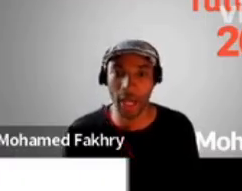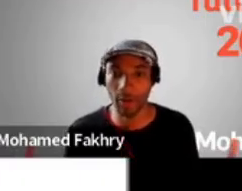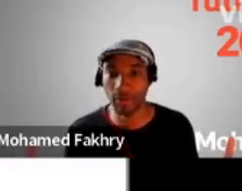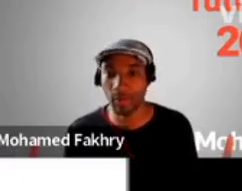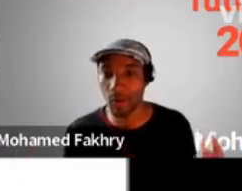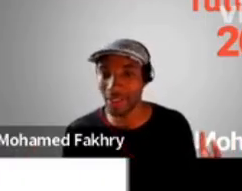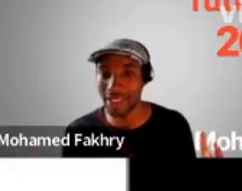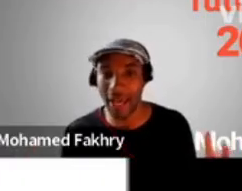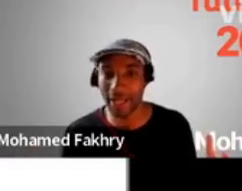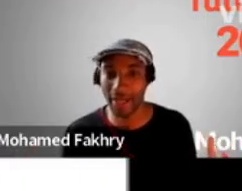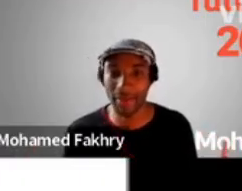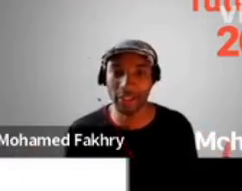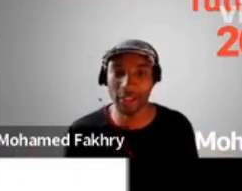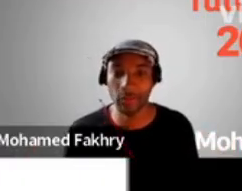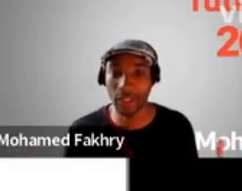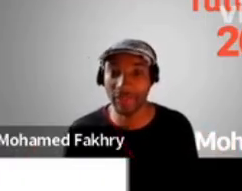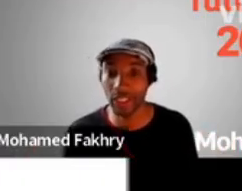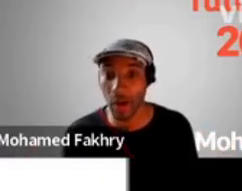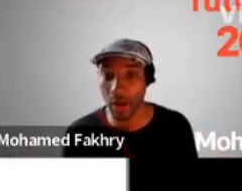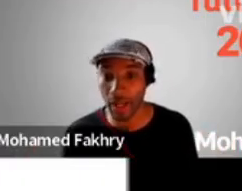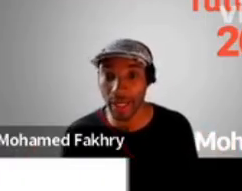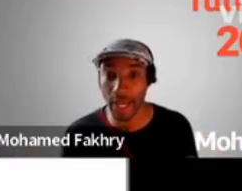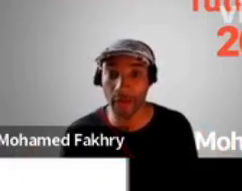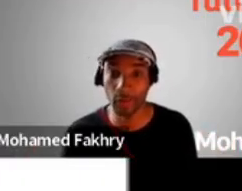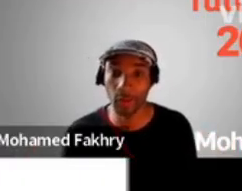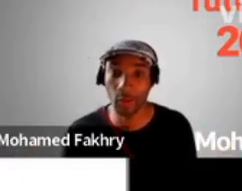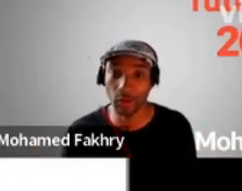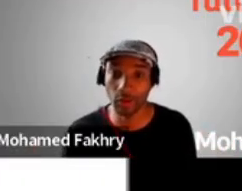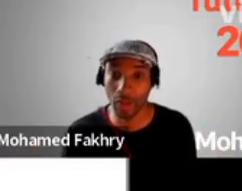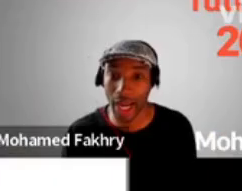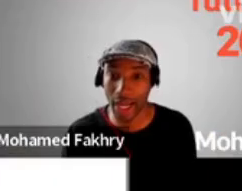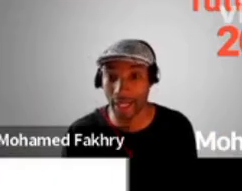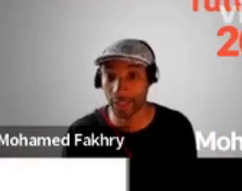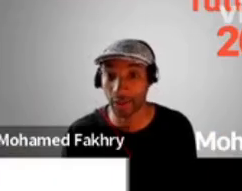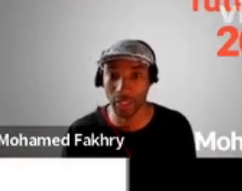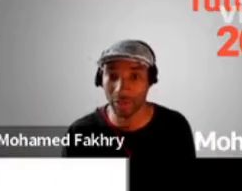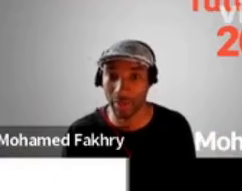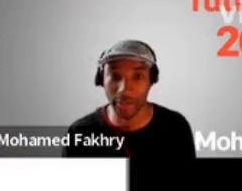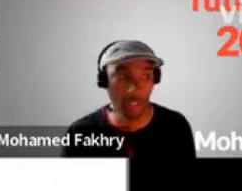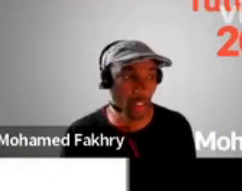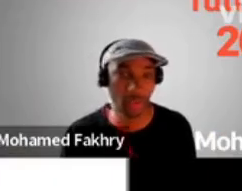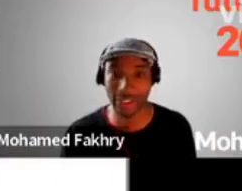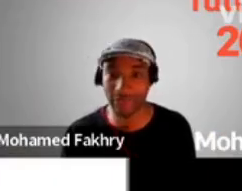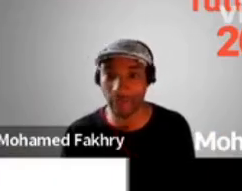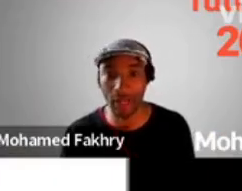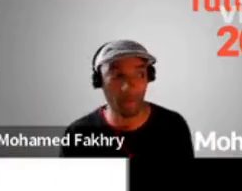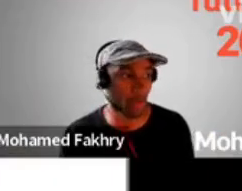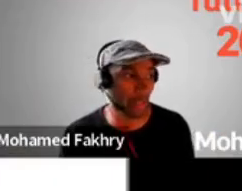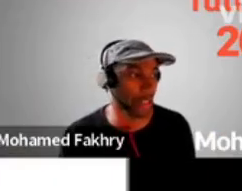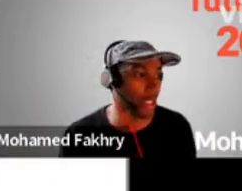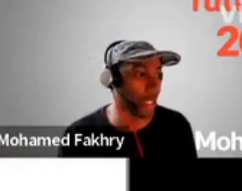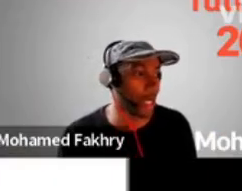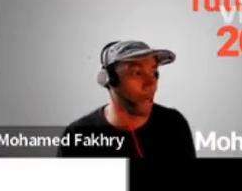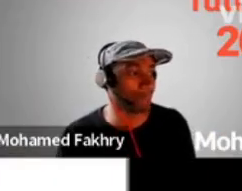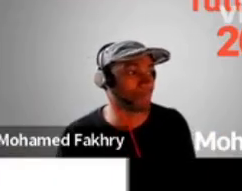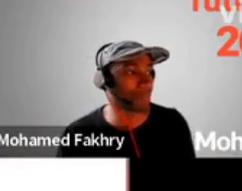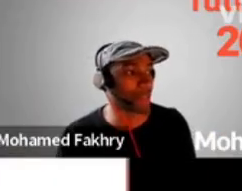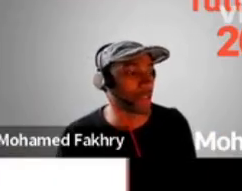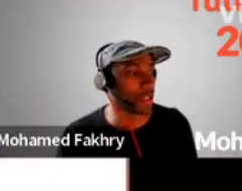right now, Monse, Hannah, and myself, we live in Oregon, and we really want to do Island Acknowledgement, which is very important.